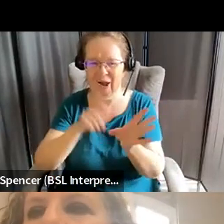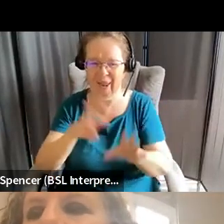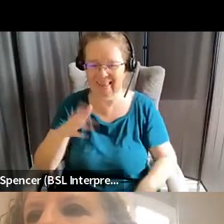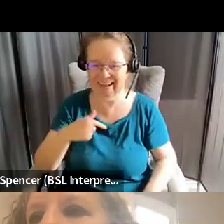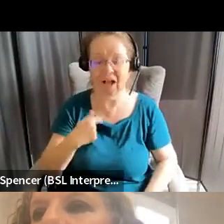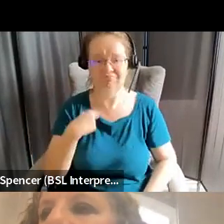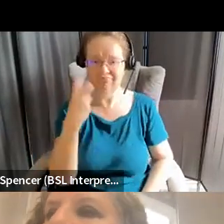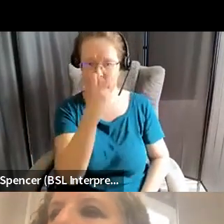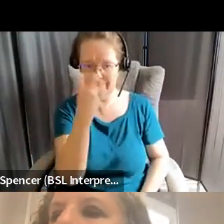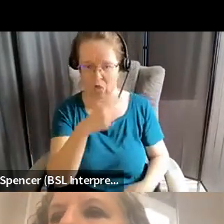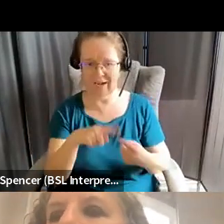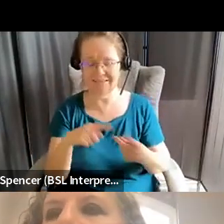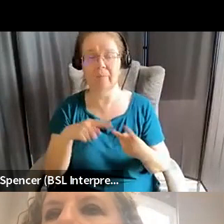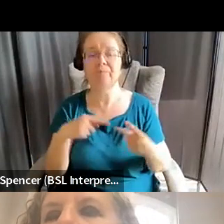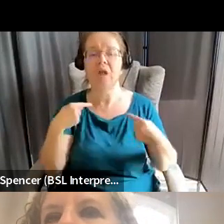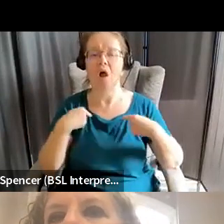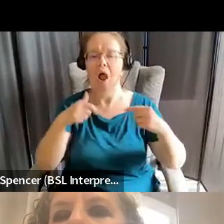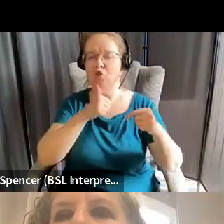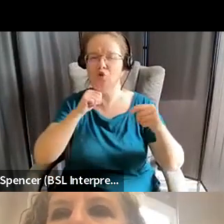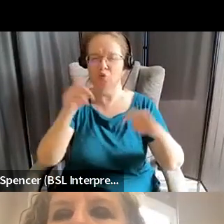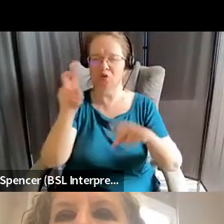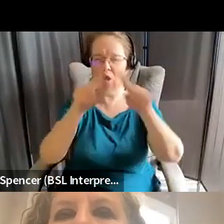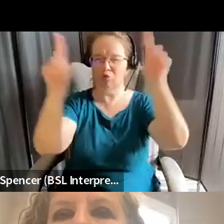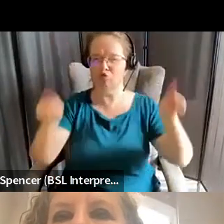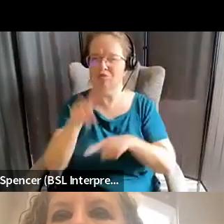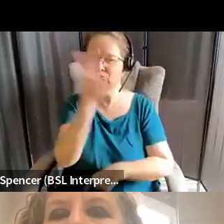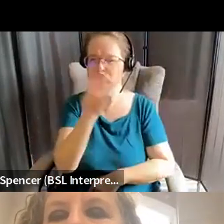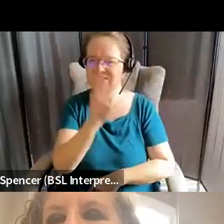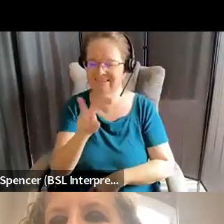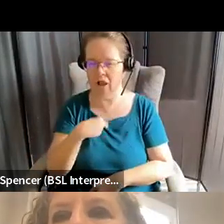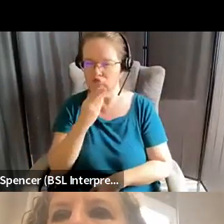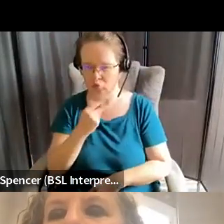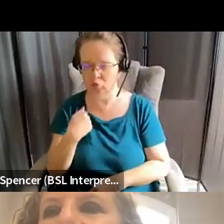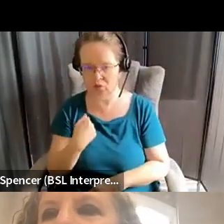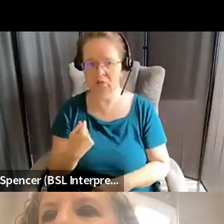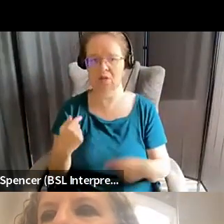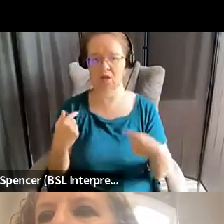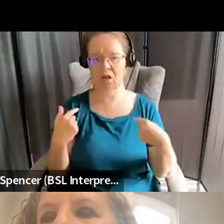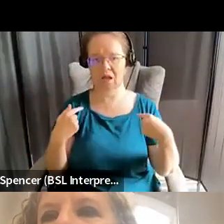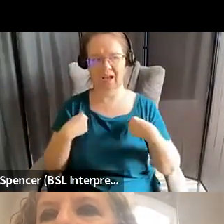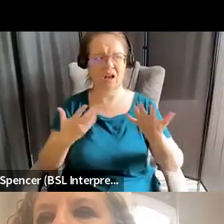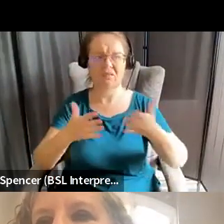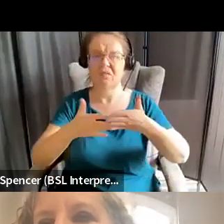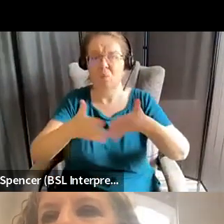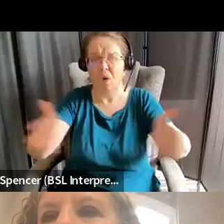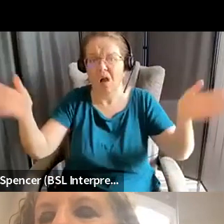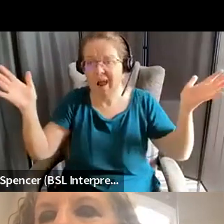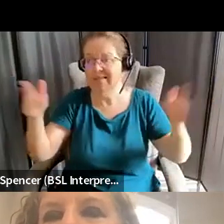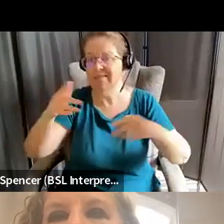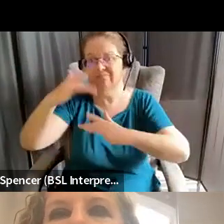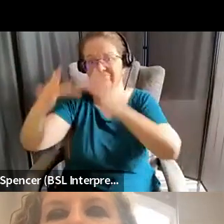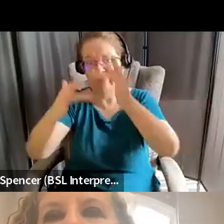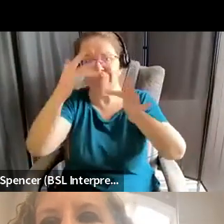I'm blind and I'm a screen reader user, and the wide variety of websites